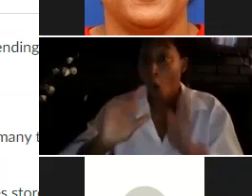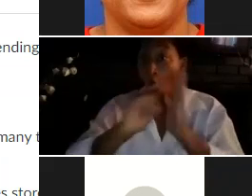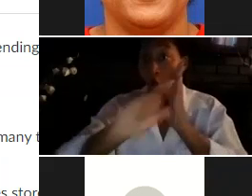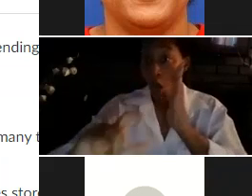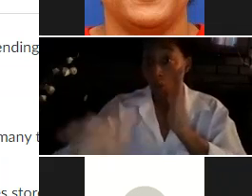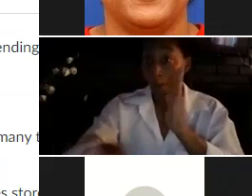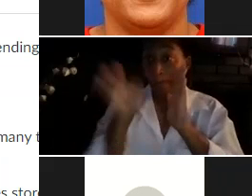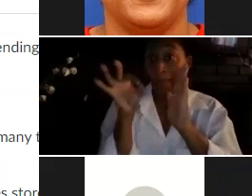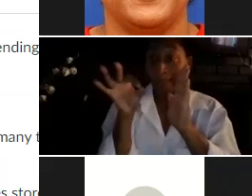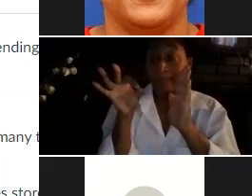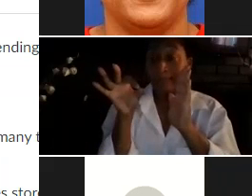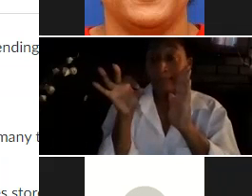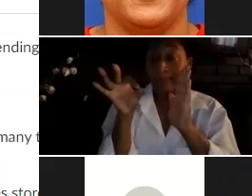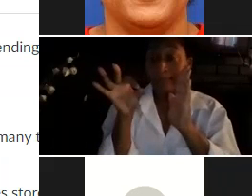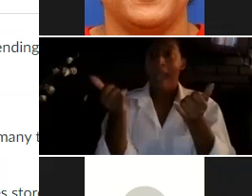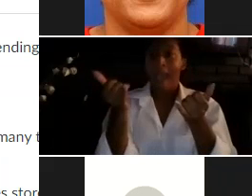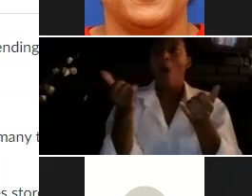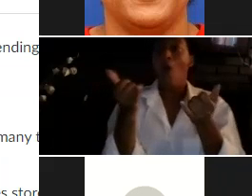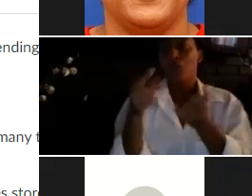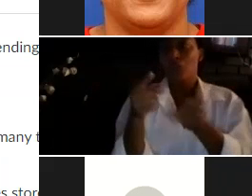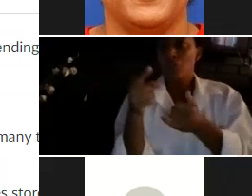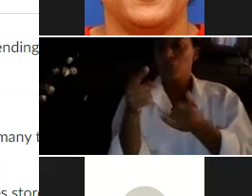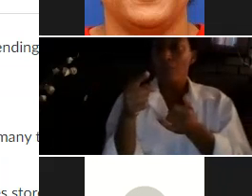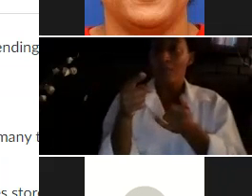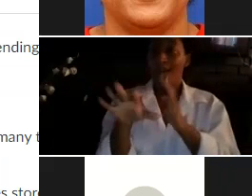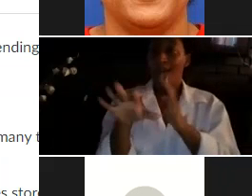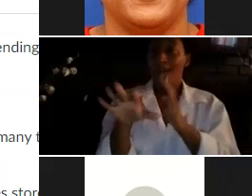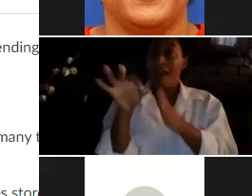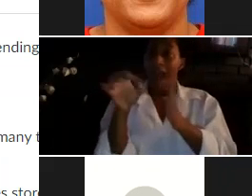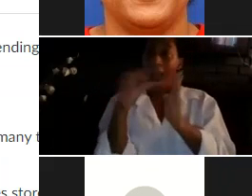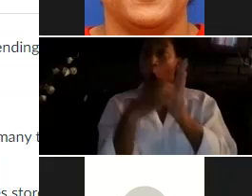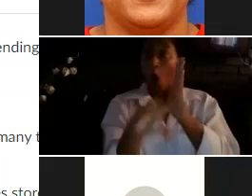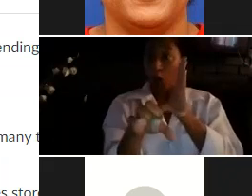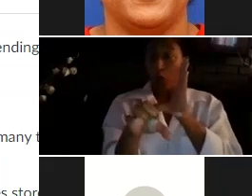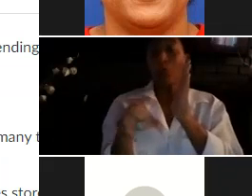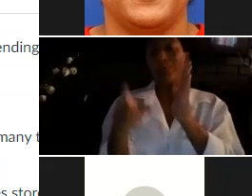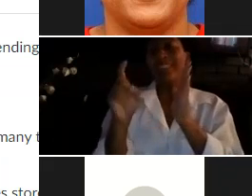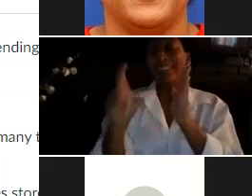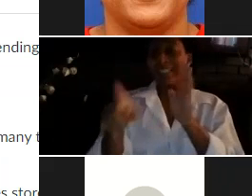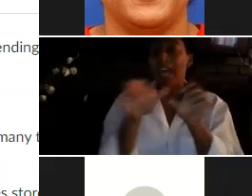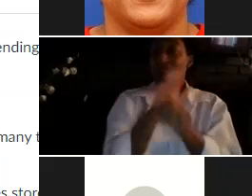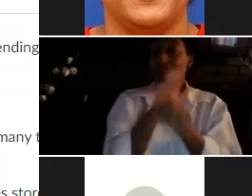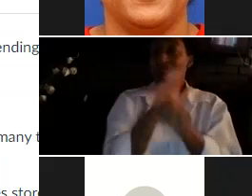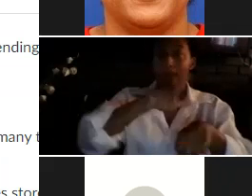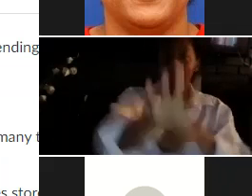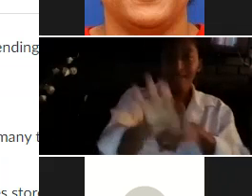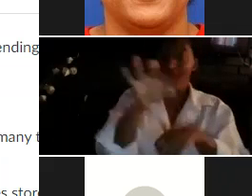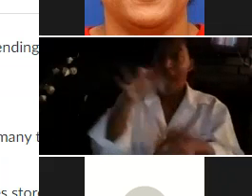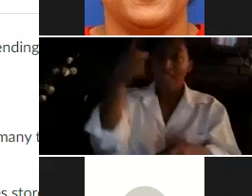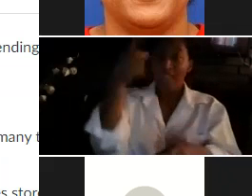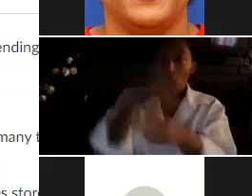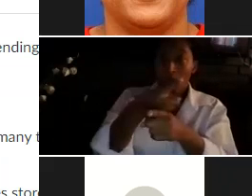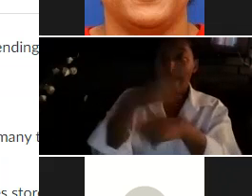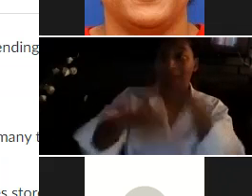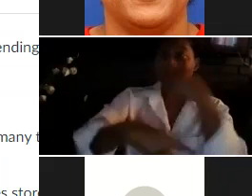focus is finding an article, which does take some time. Um, and then you can start